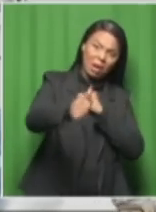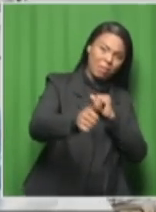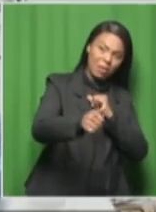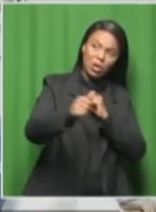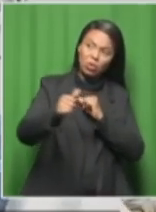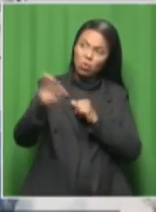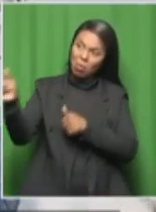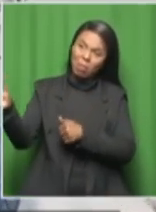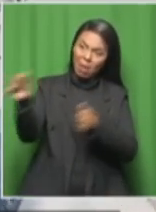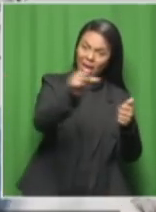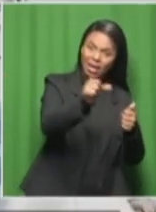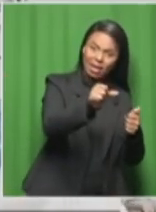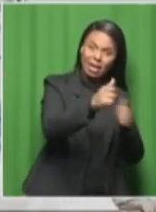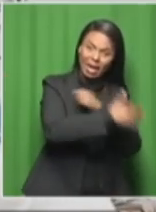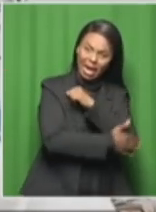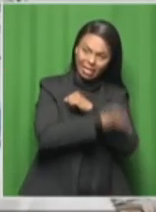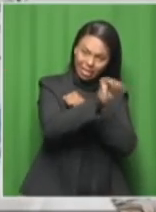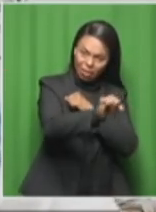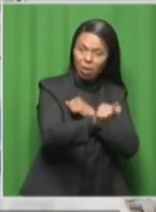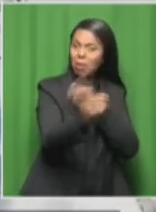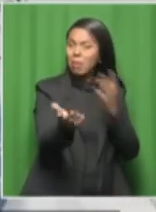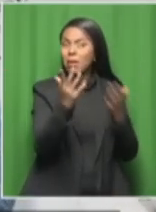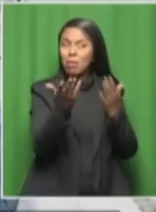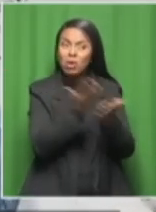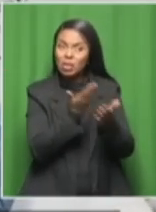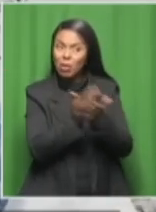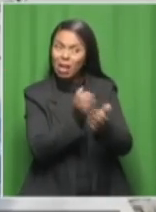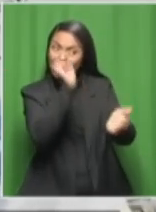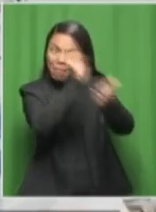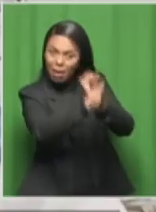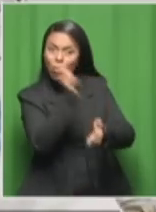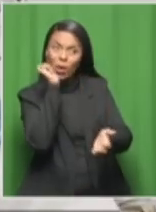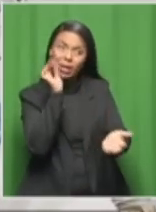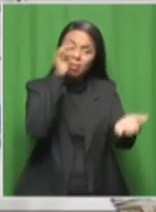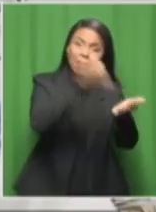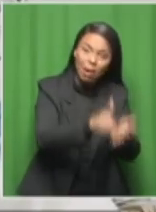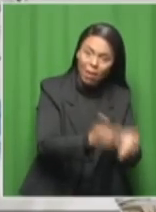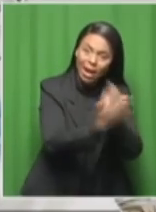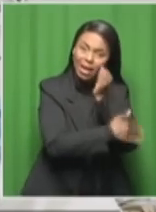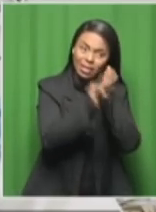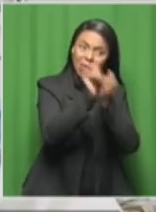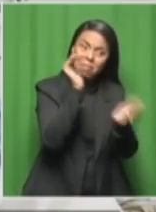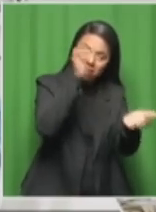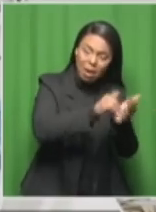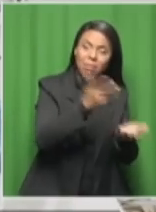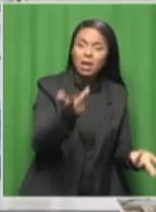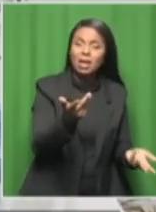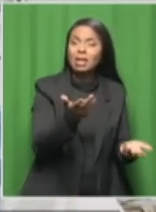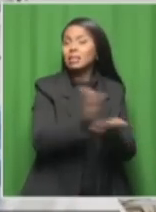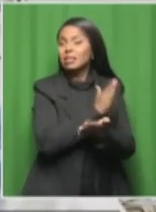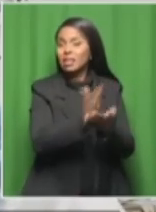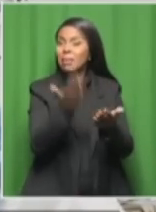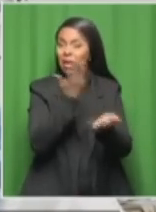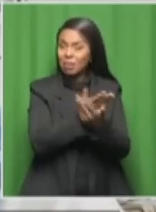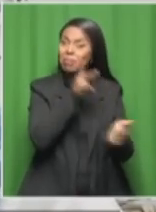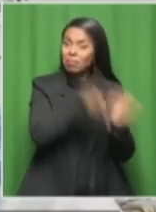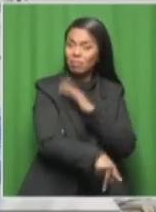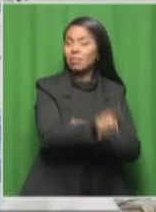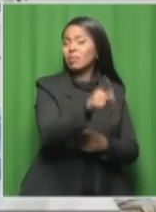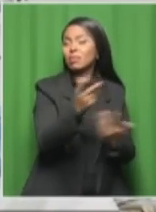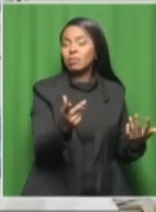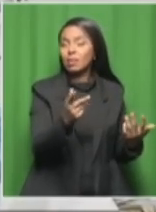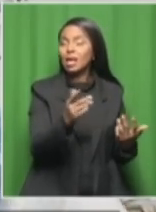there's a possibility that they'll be arrested, persecuted, perhaps even executed in some of those countries that